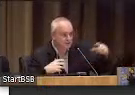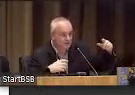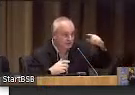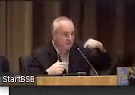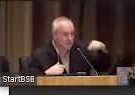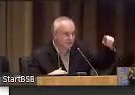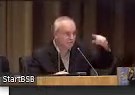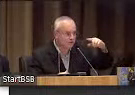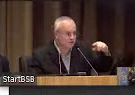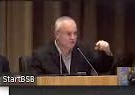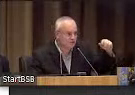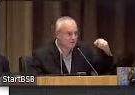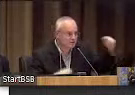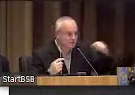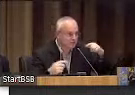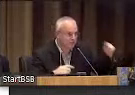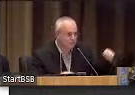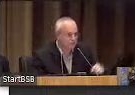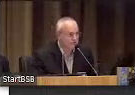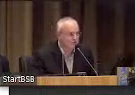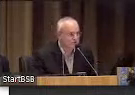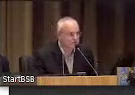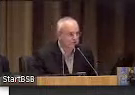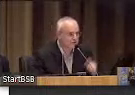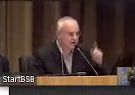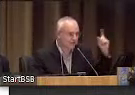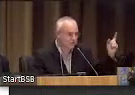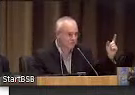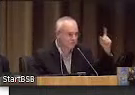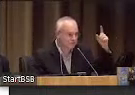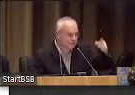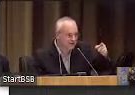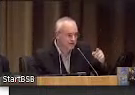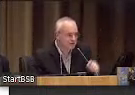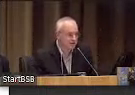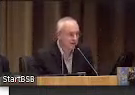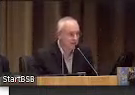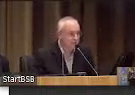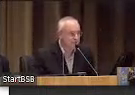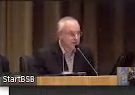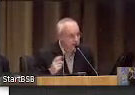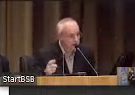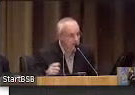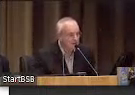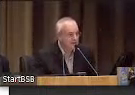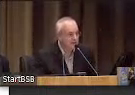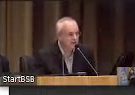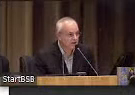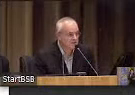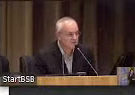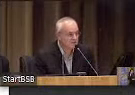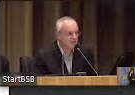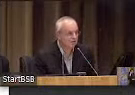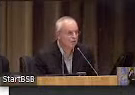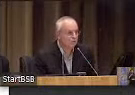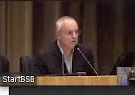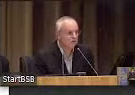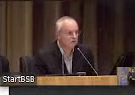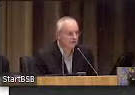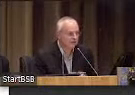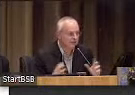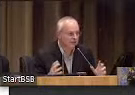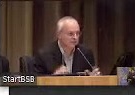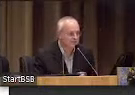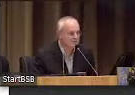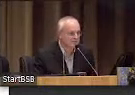linked to the university and has a scientific production of Universidade, EBSE,